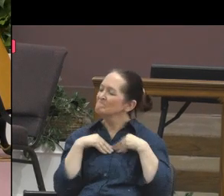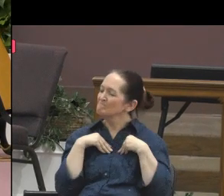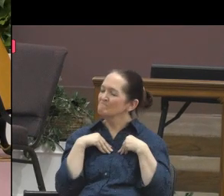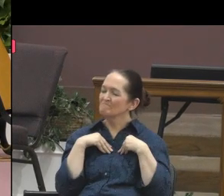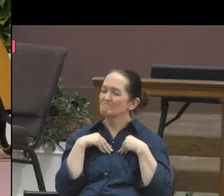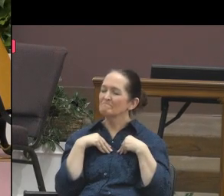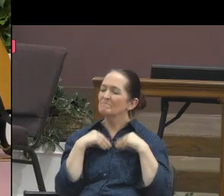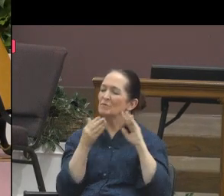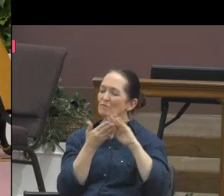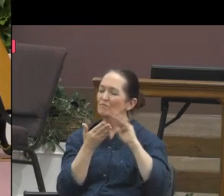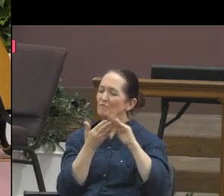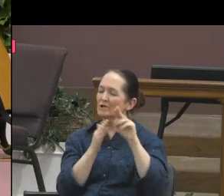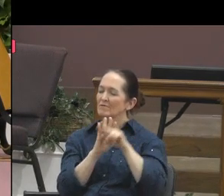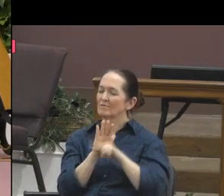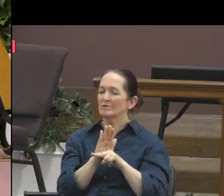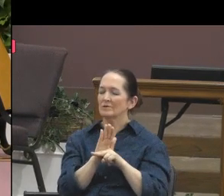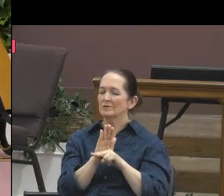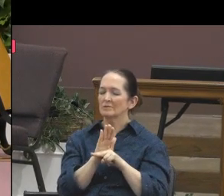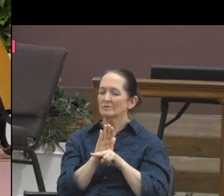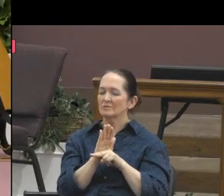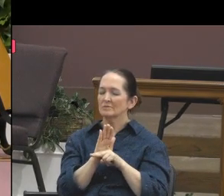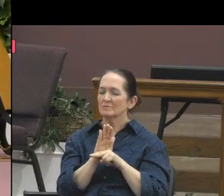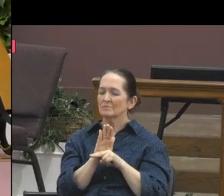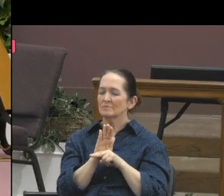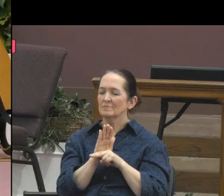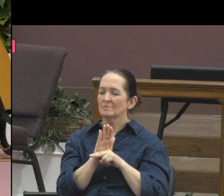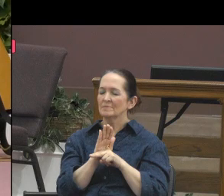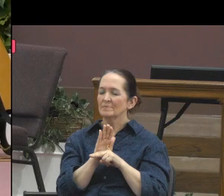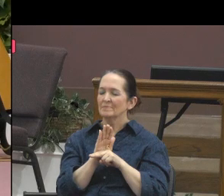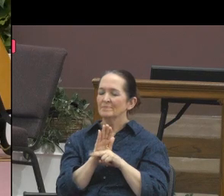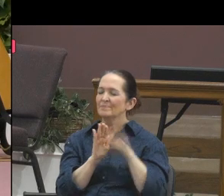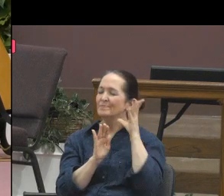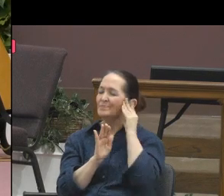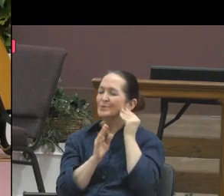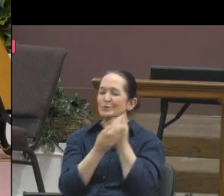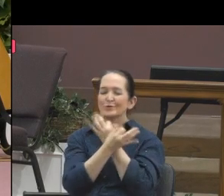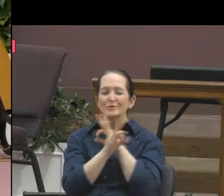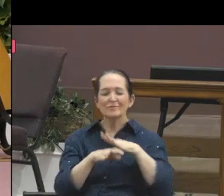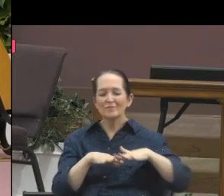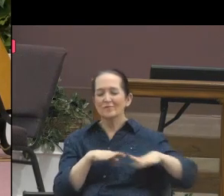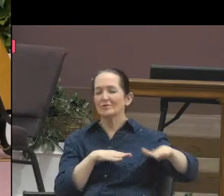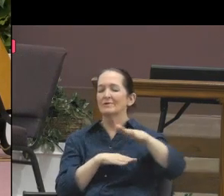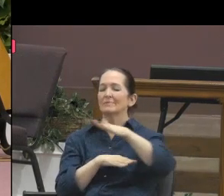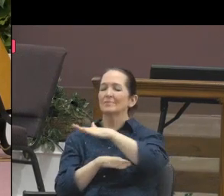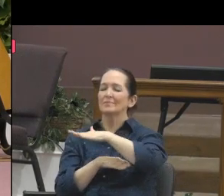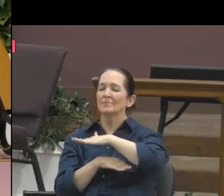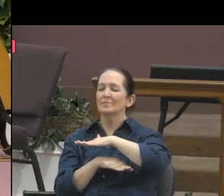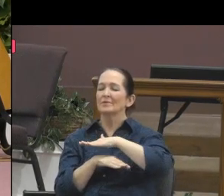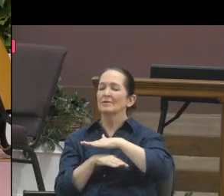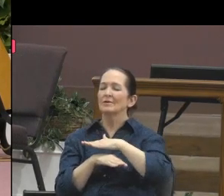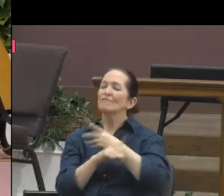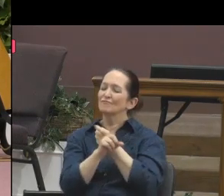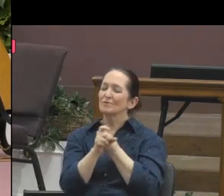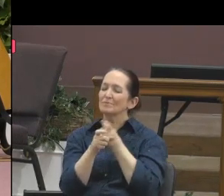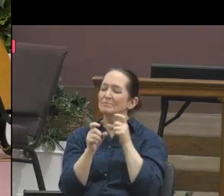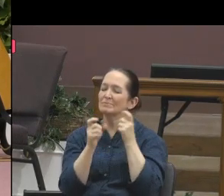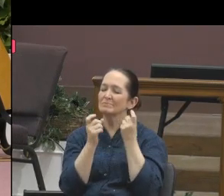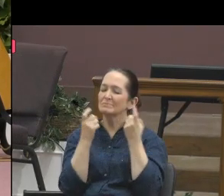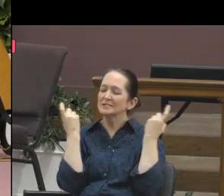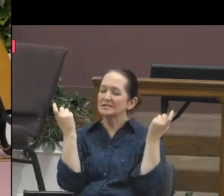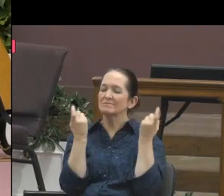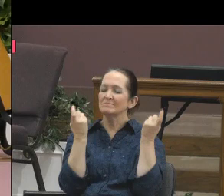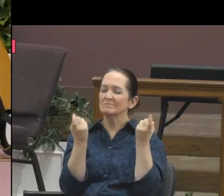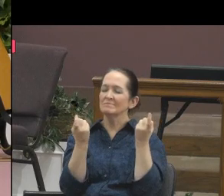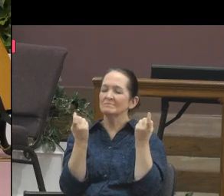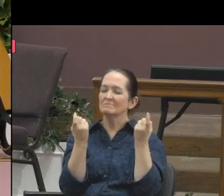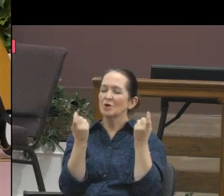Receive the forgiveness and experience the freedom from sin,